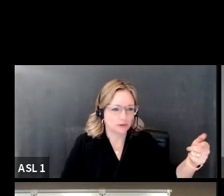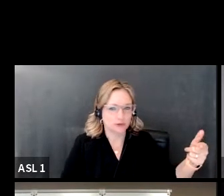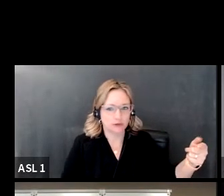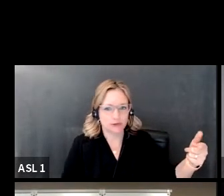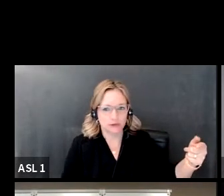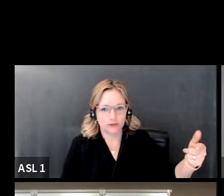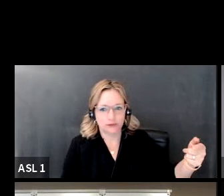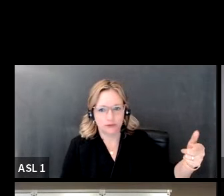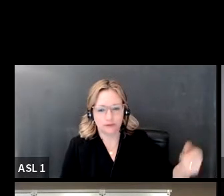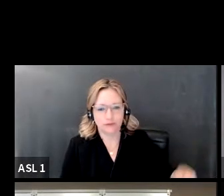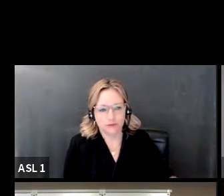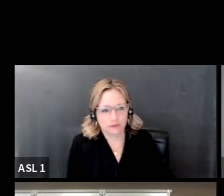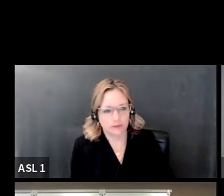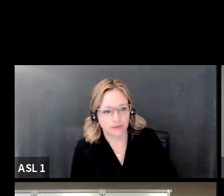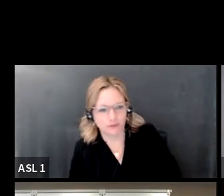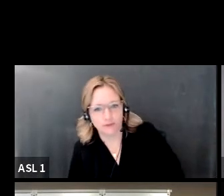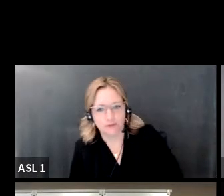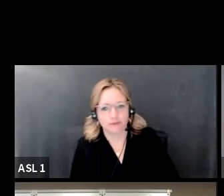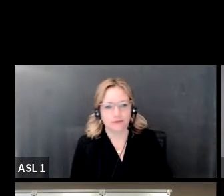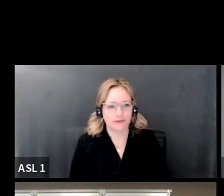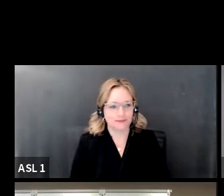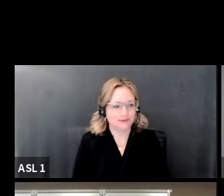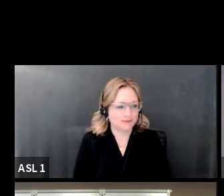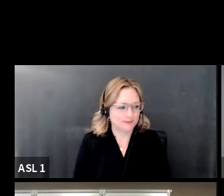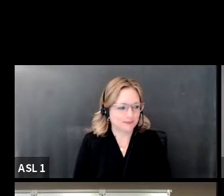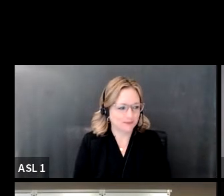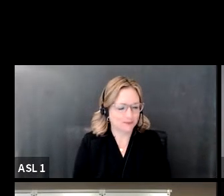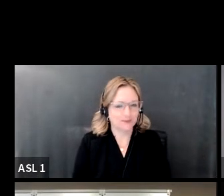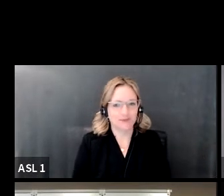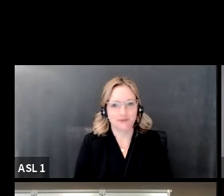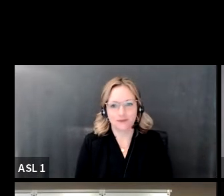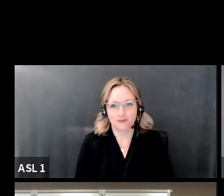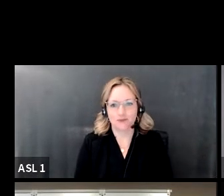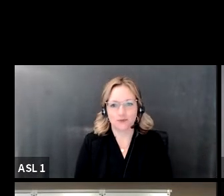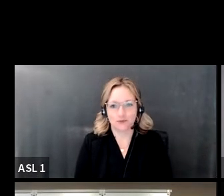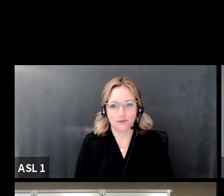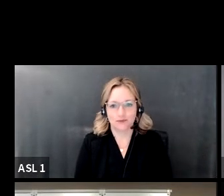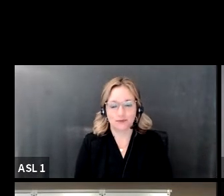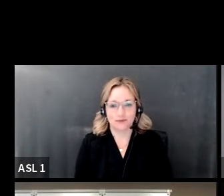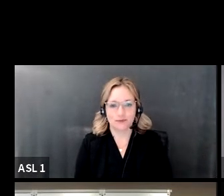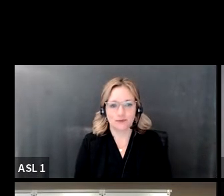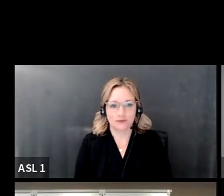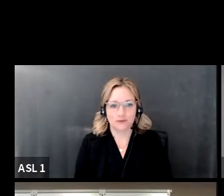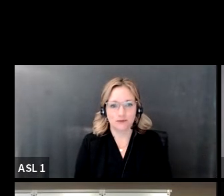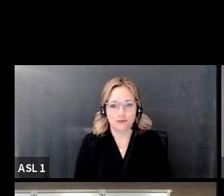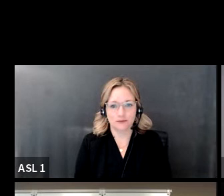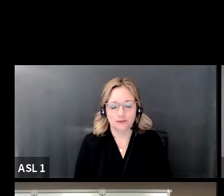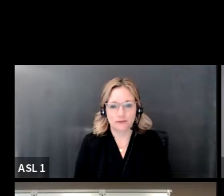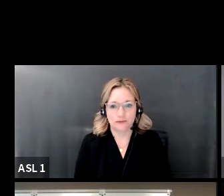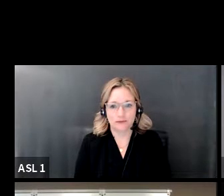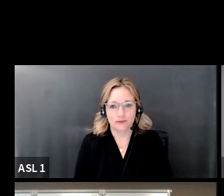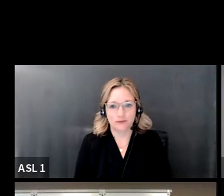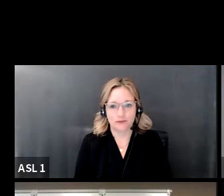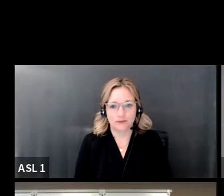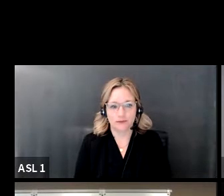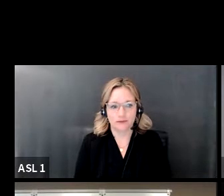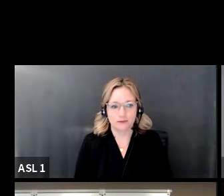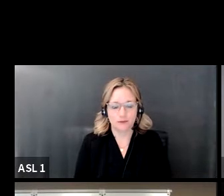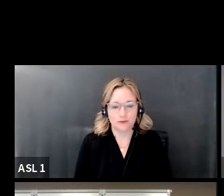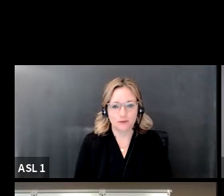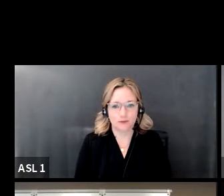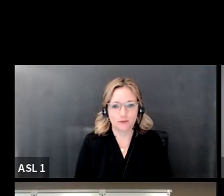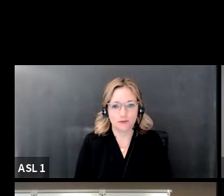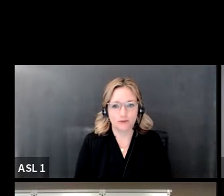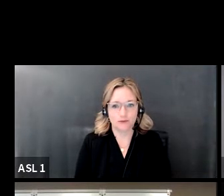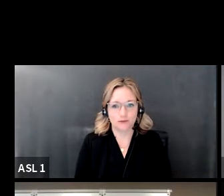working we have uh the supervisors were 75 staffed um so